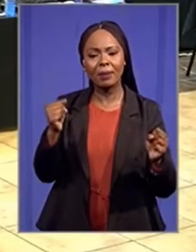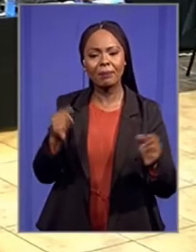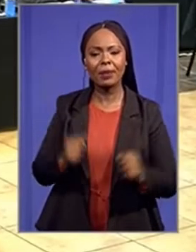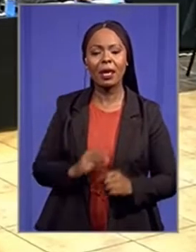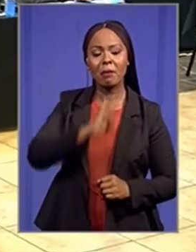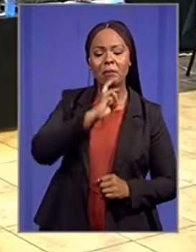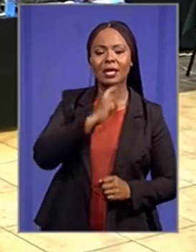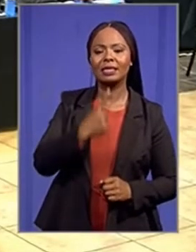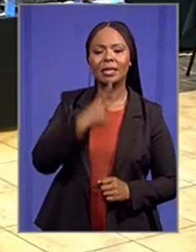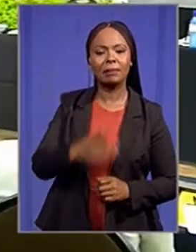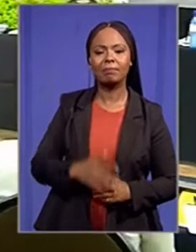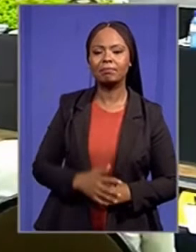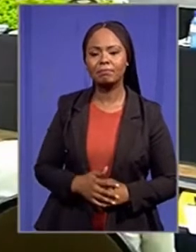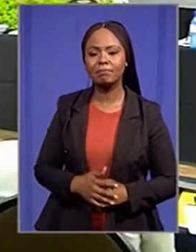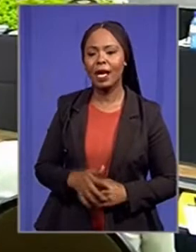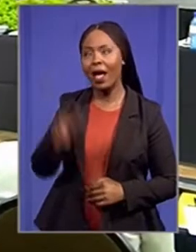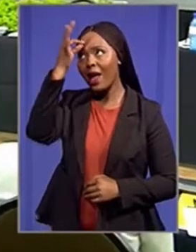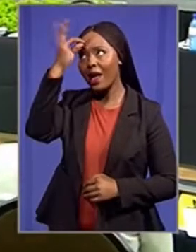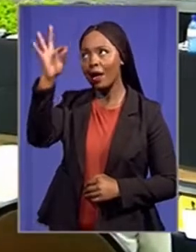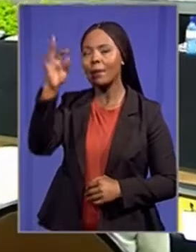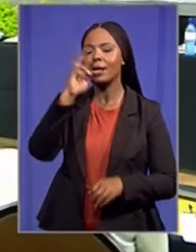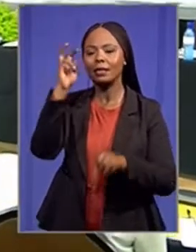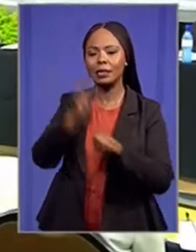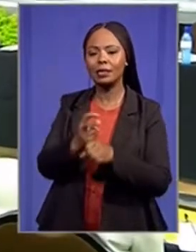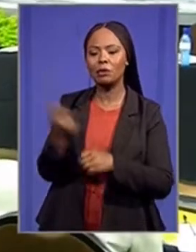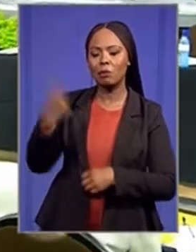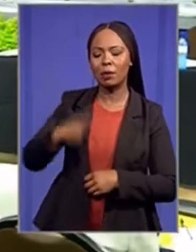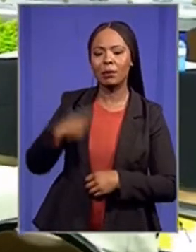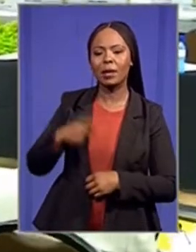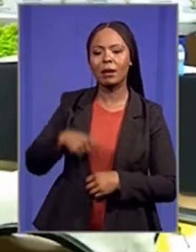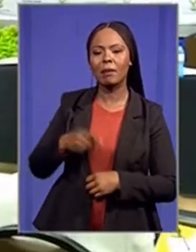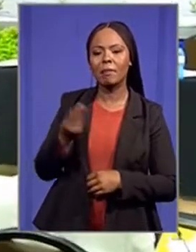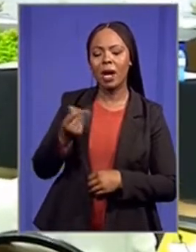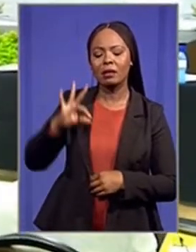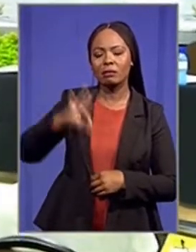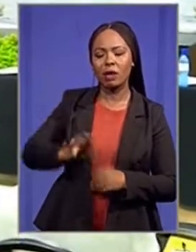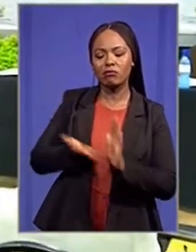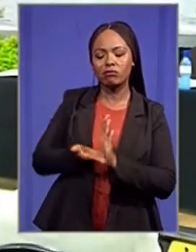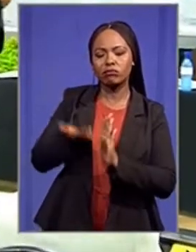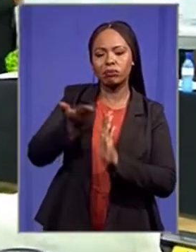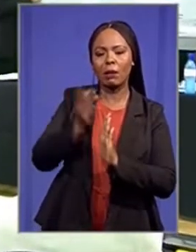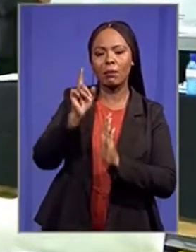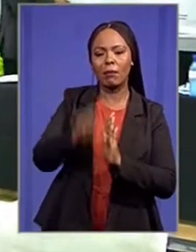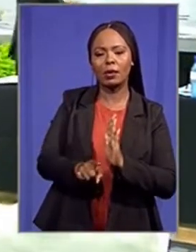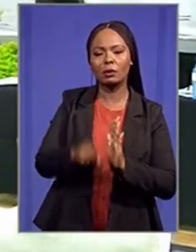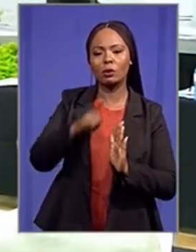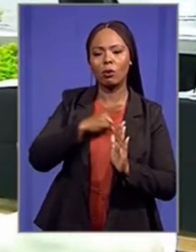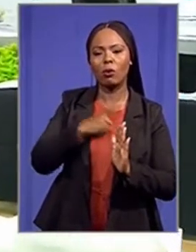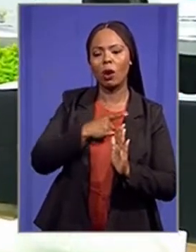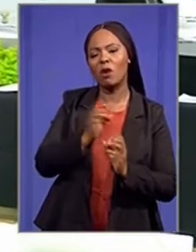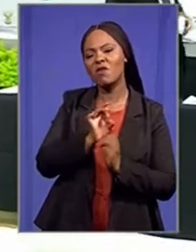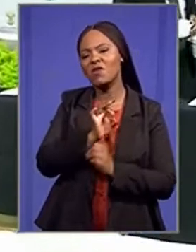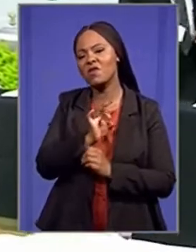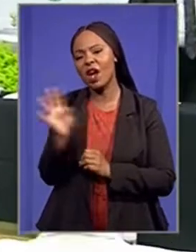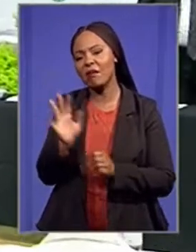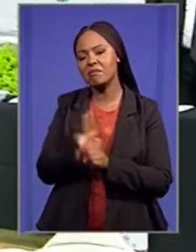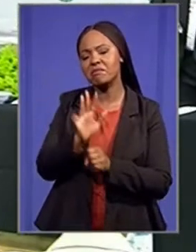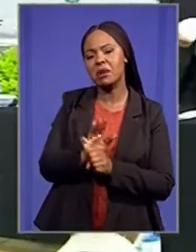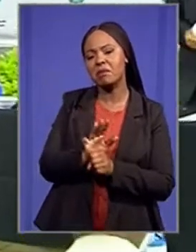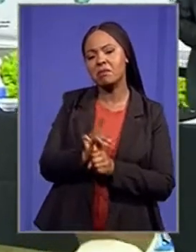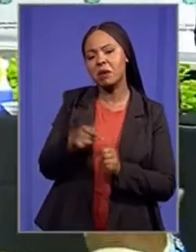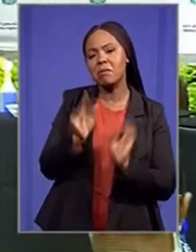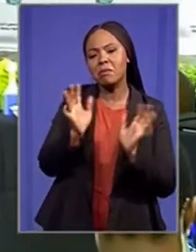mmušo gore ba okeletšwe tefelo ya bona ya kgwedi ka kgwedi. Gabia le ba hwetša dikete tše lesome senyane ka kgwedi. Mabuza o dumetše